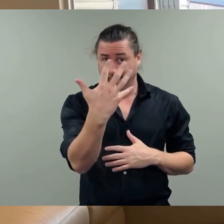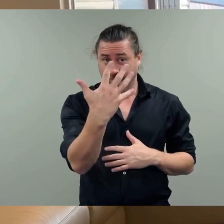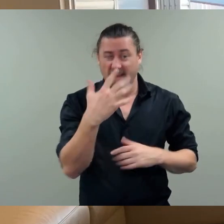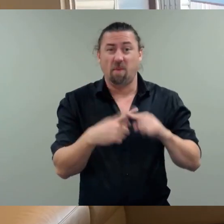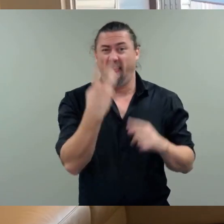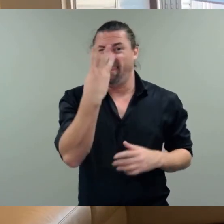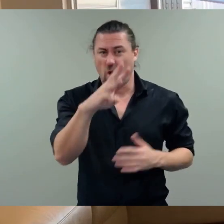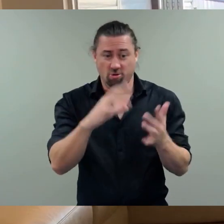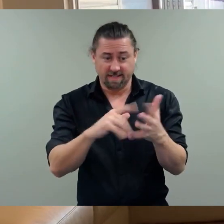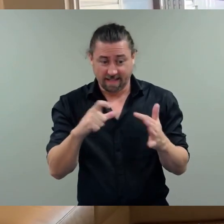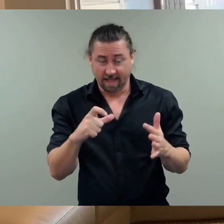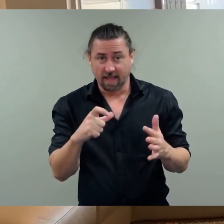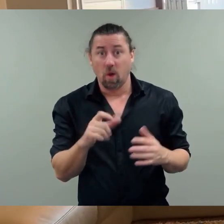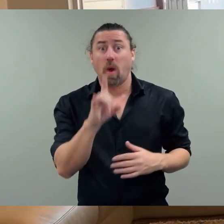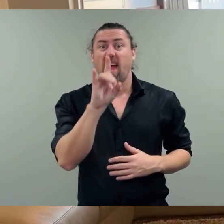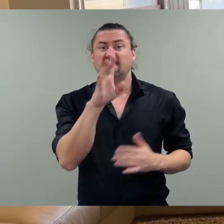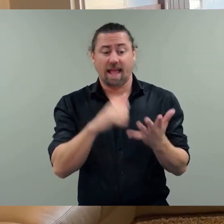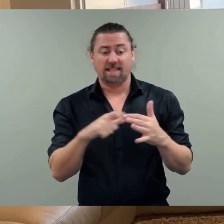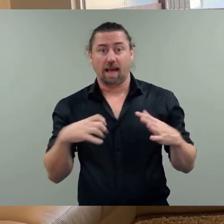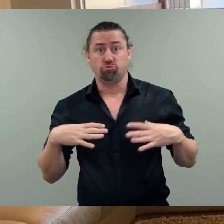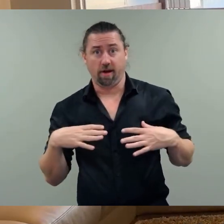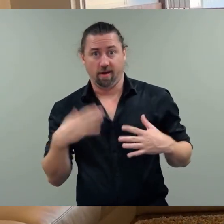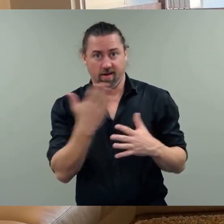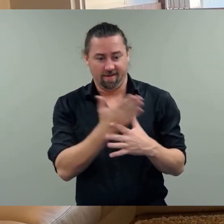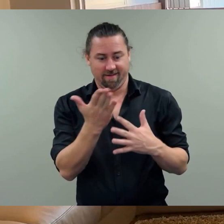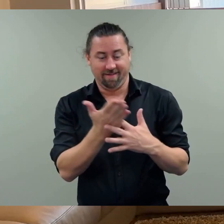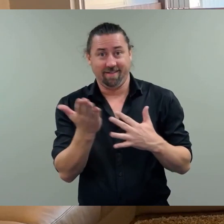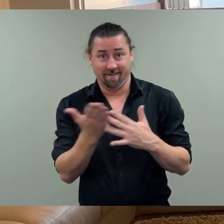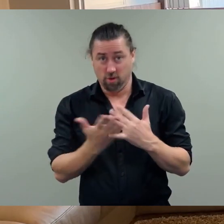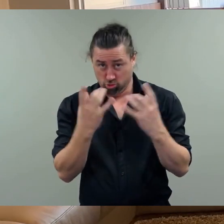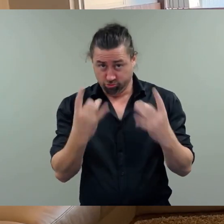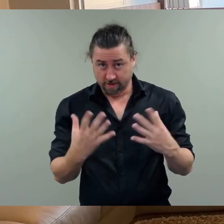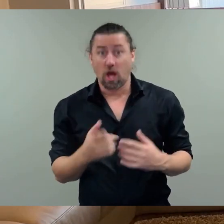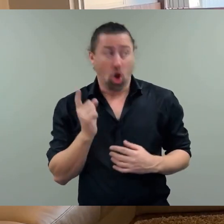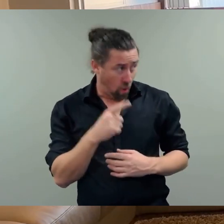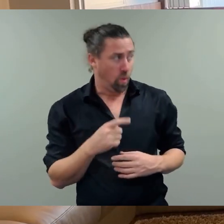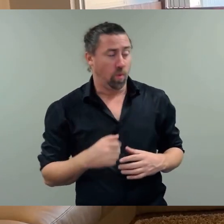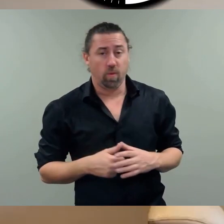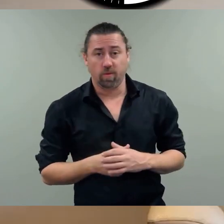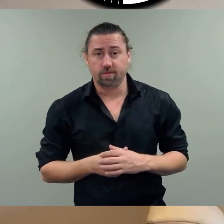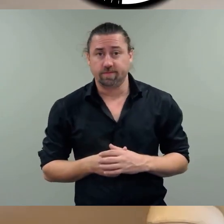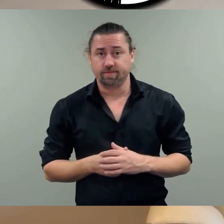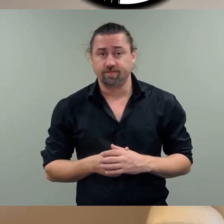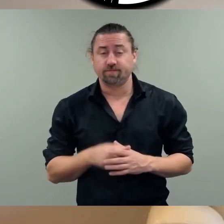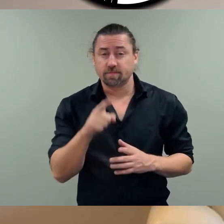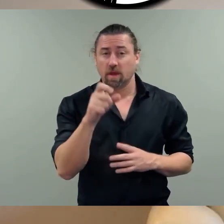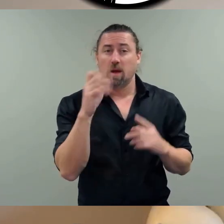5 rounds of 30 seconds with 10 seconds of rest in between. Ready? Let's